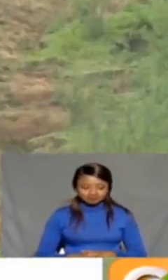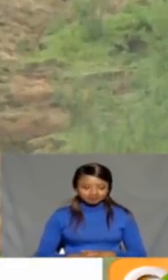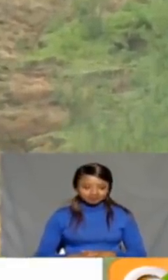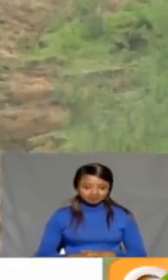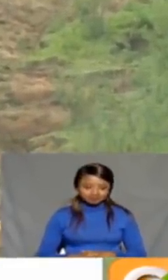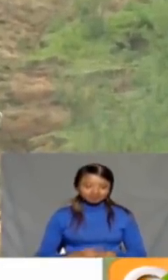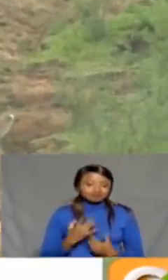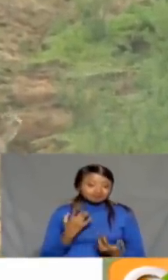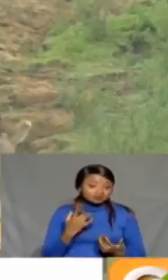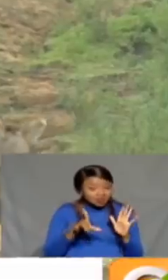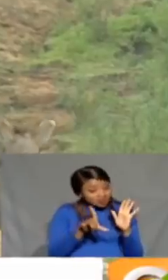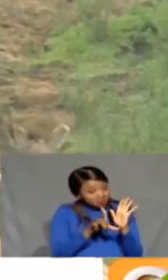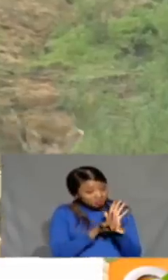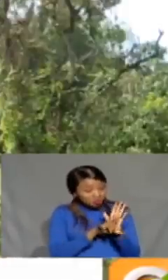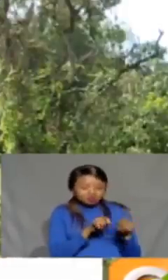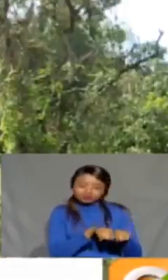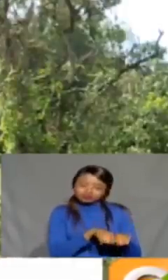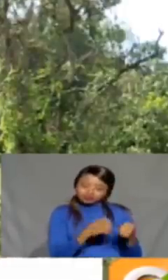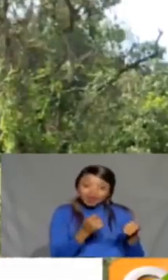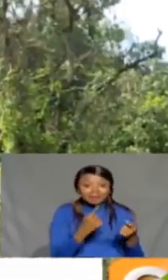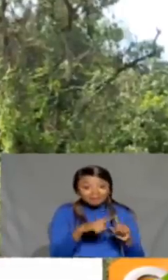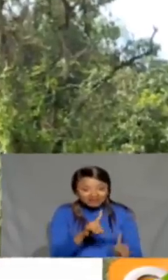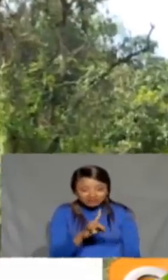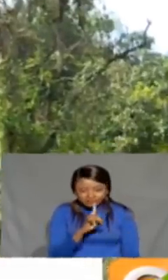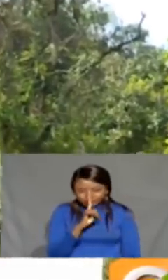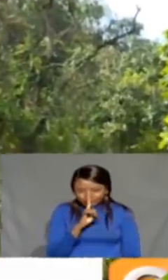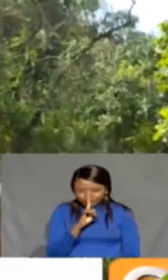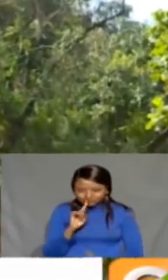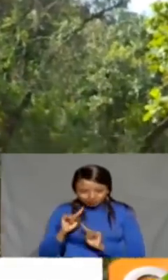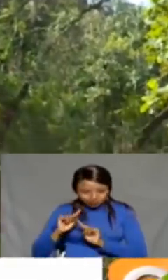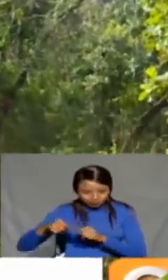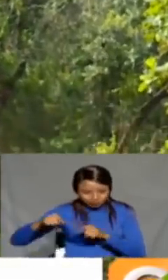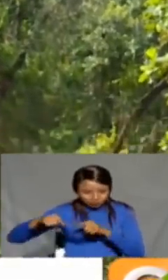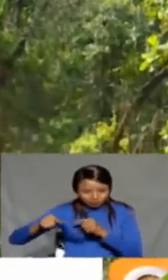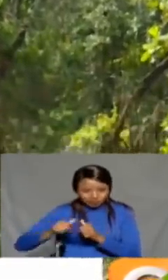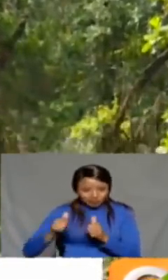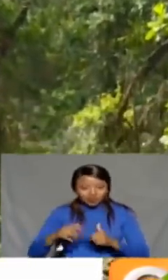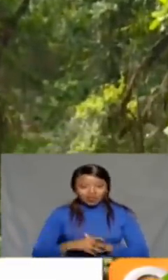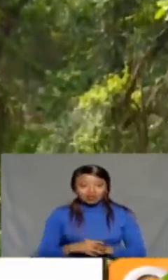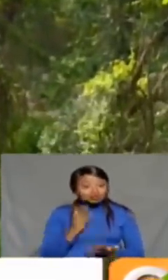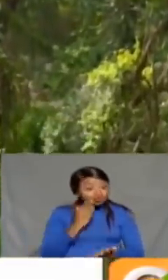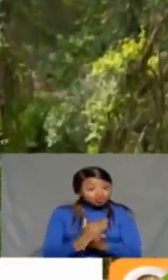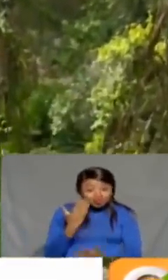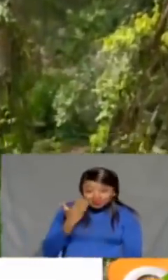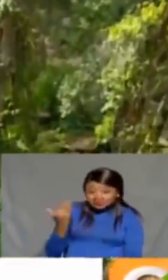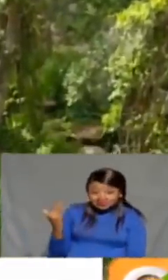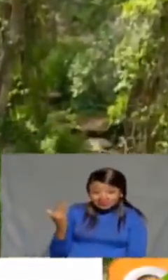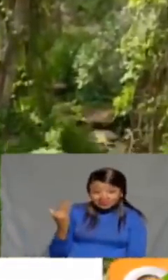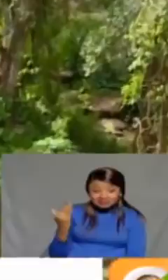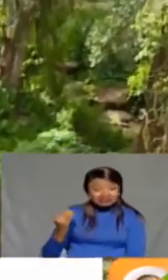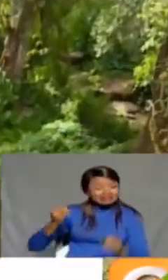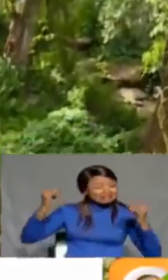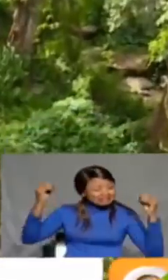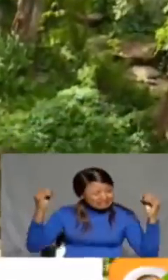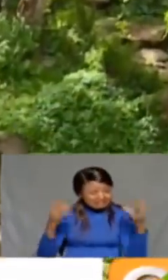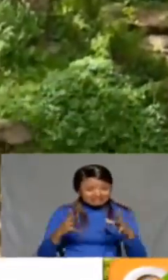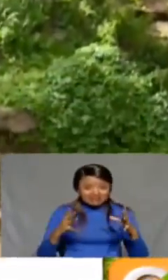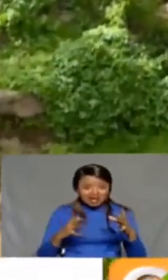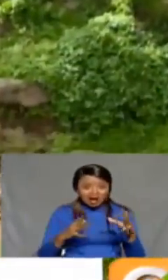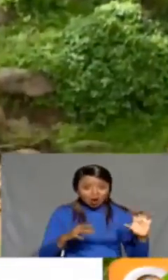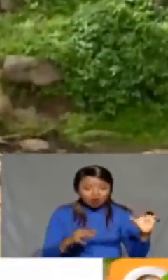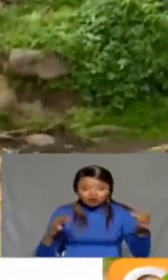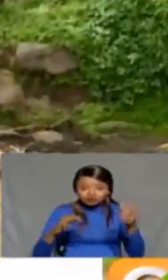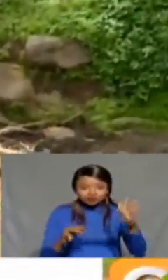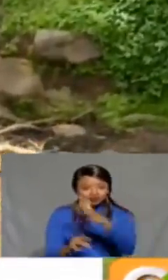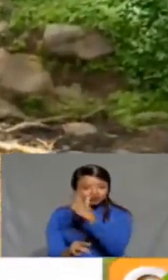This is illegal but lucrative. The destruction of the forest cover here is so real that even those who live within the